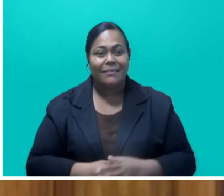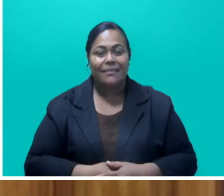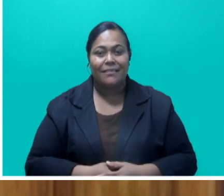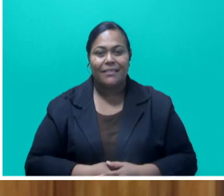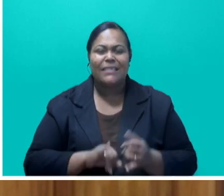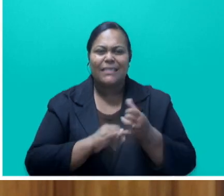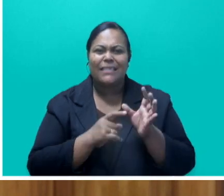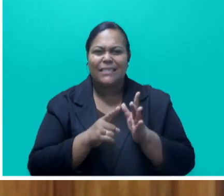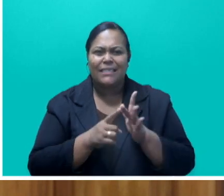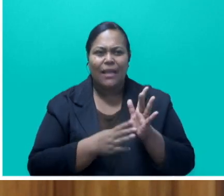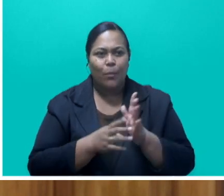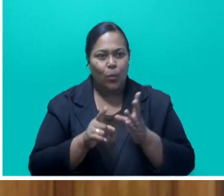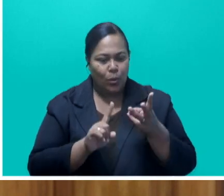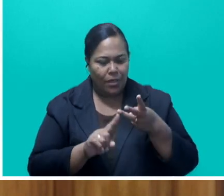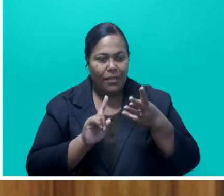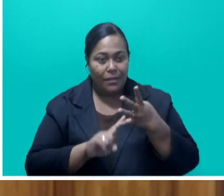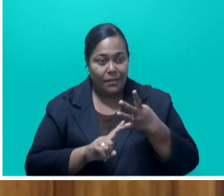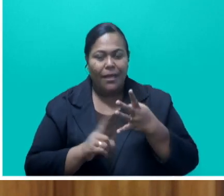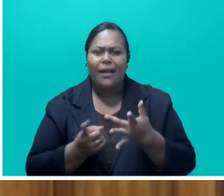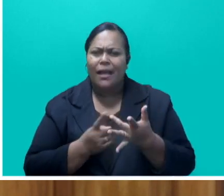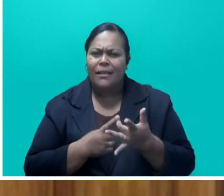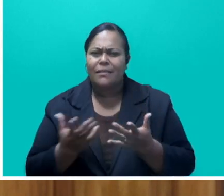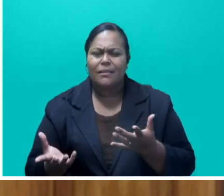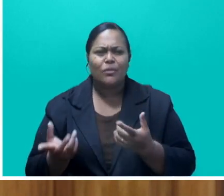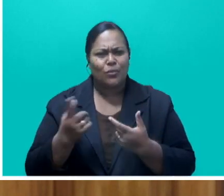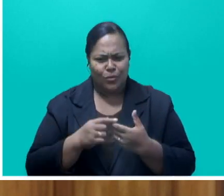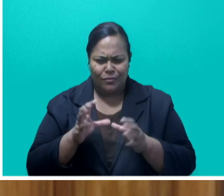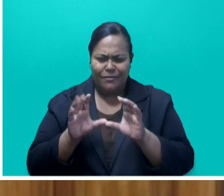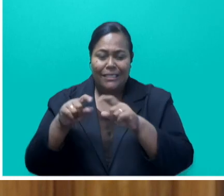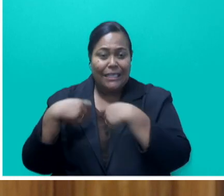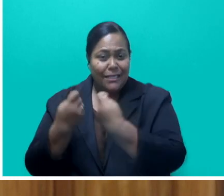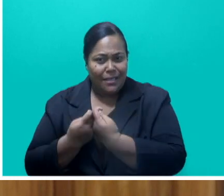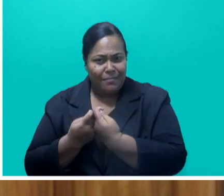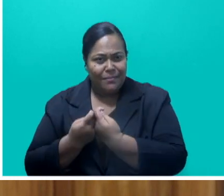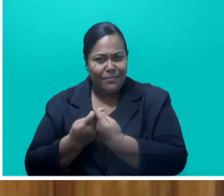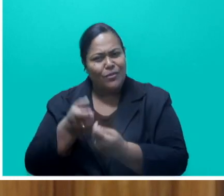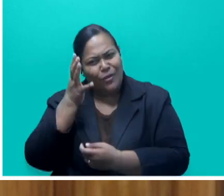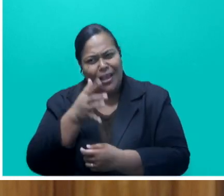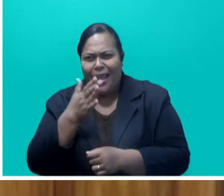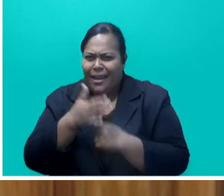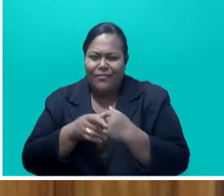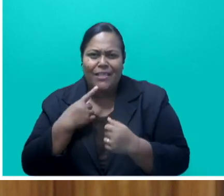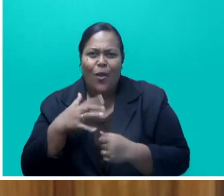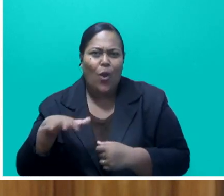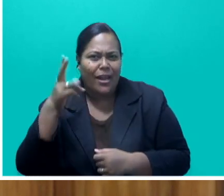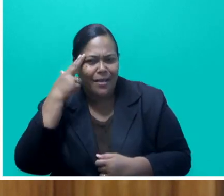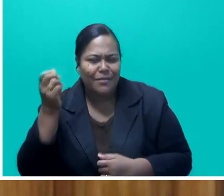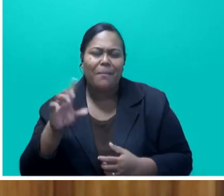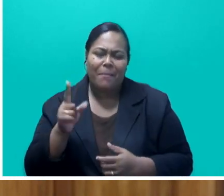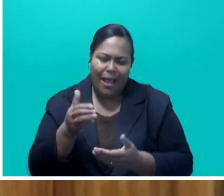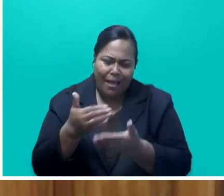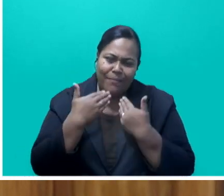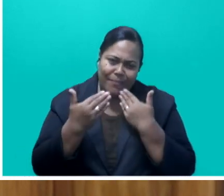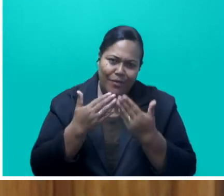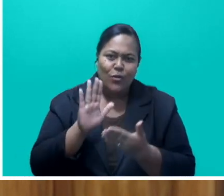Simoni Roy, Chone Kiko, and a few others who I have failed to mention. I am so grateful indeed for your support. I also